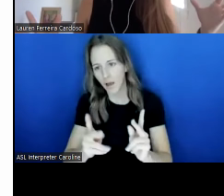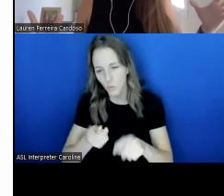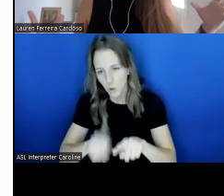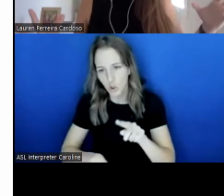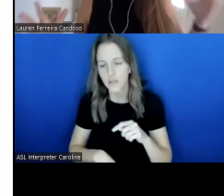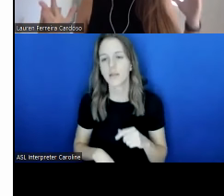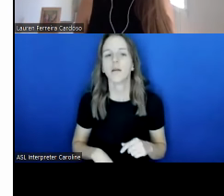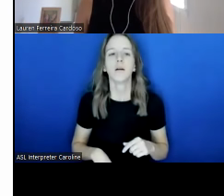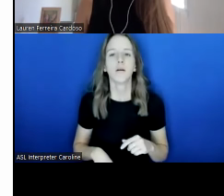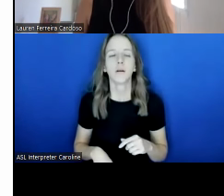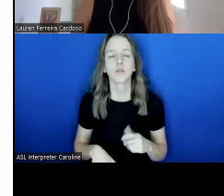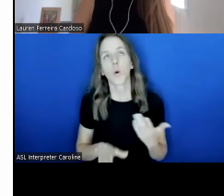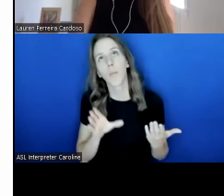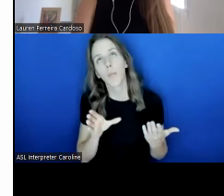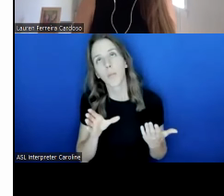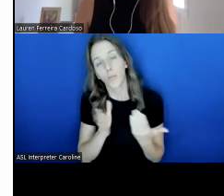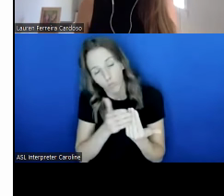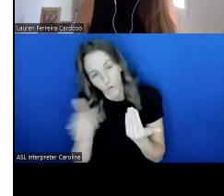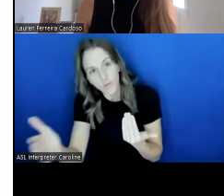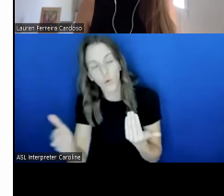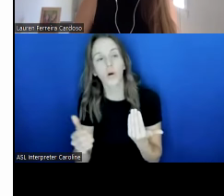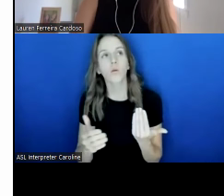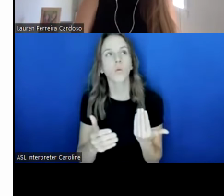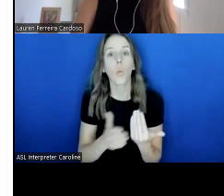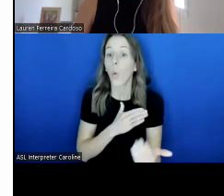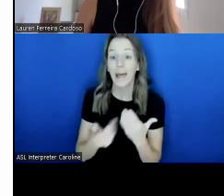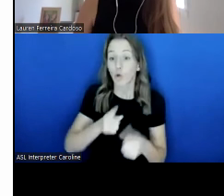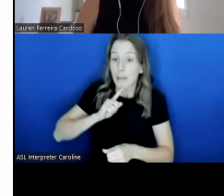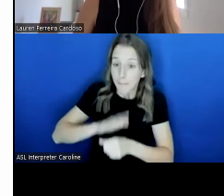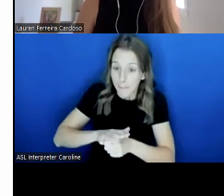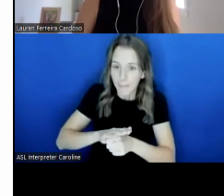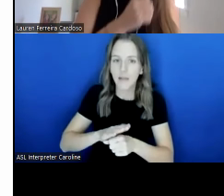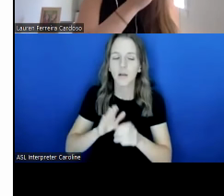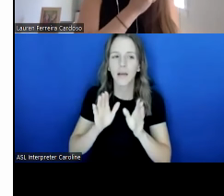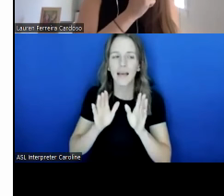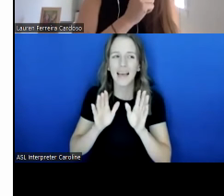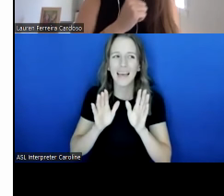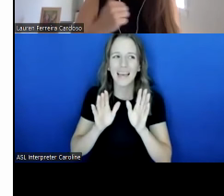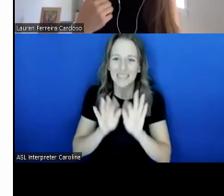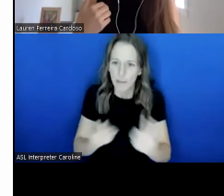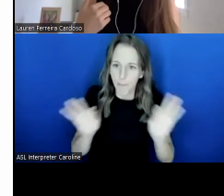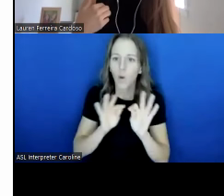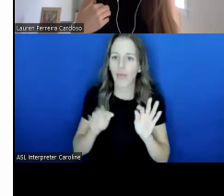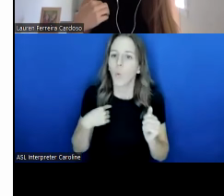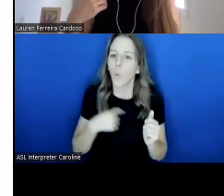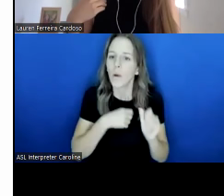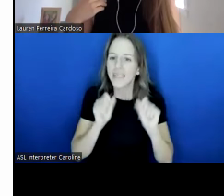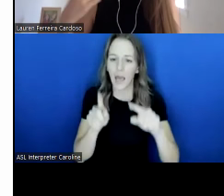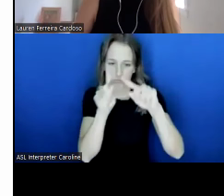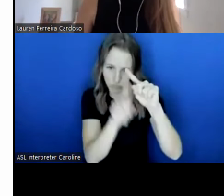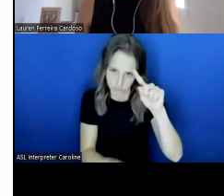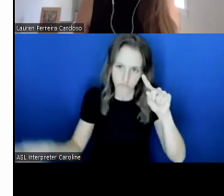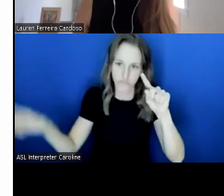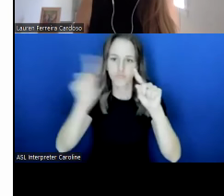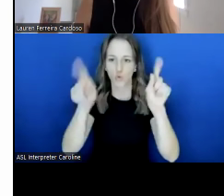do we make sure that whatever we commit to, it's feasible to go full circle. It's feasible to